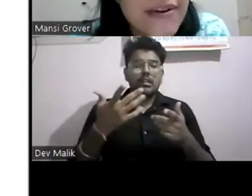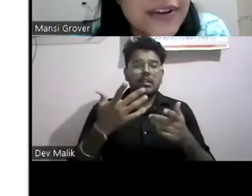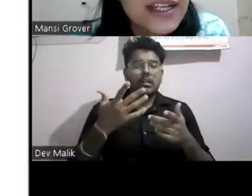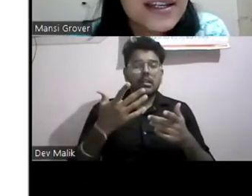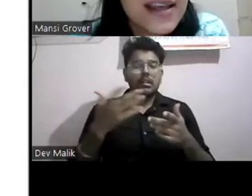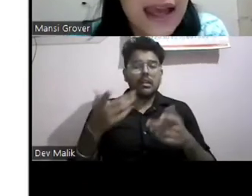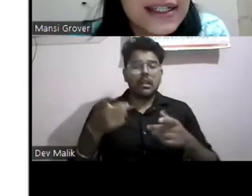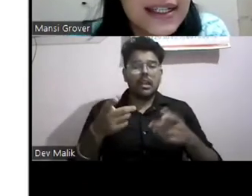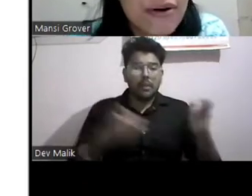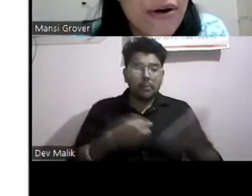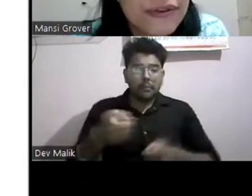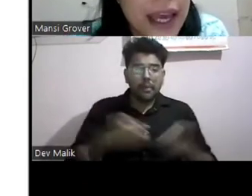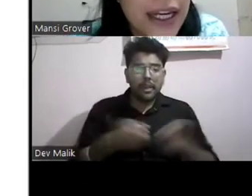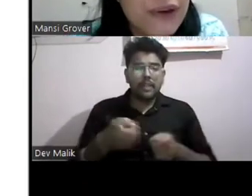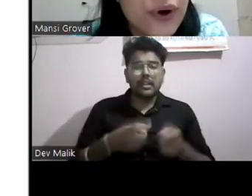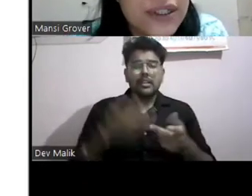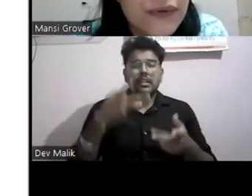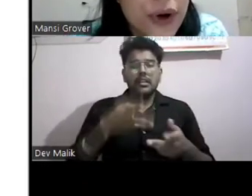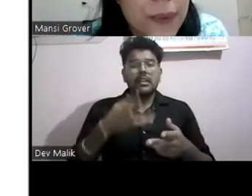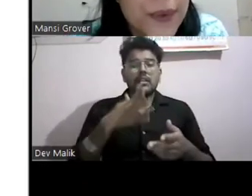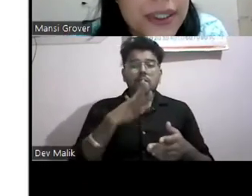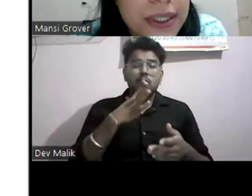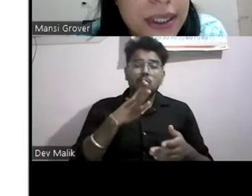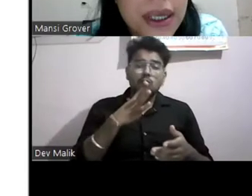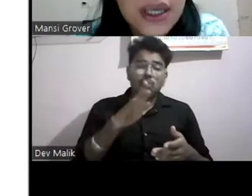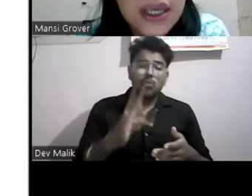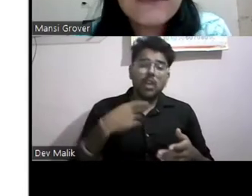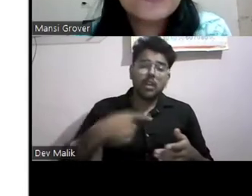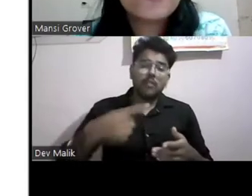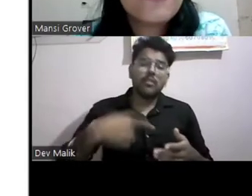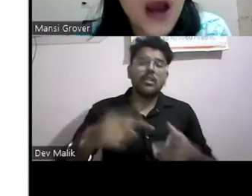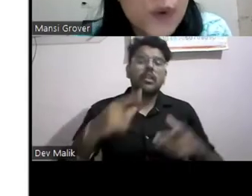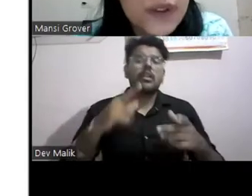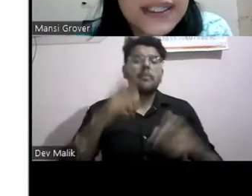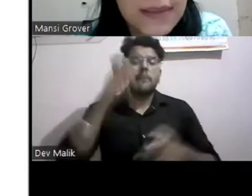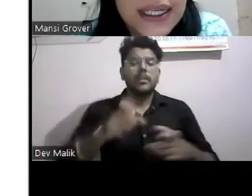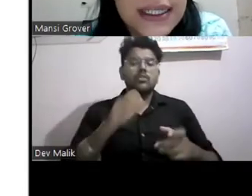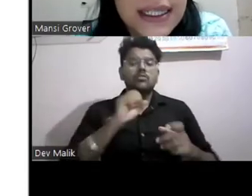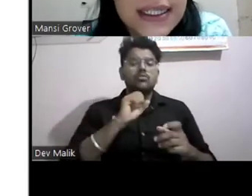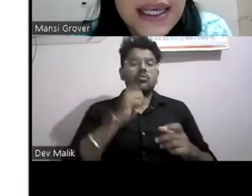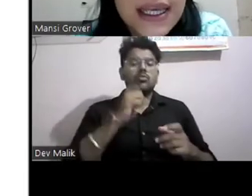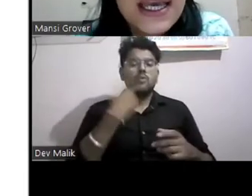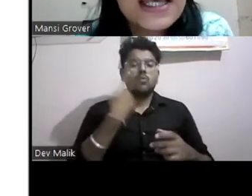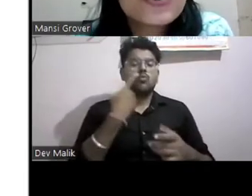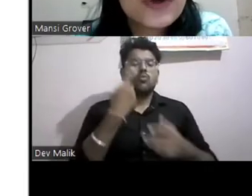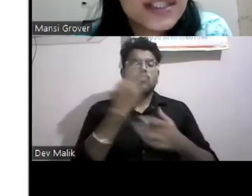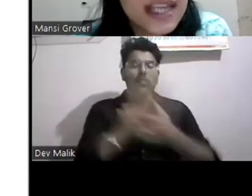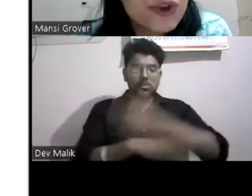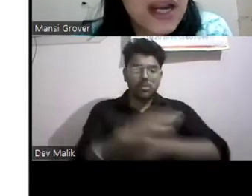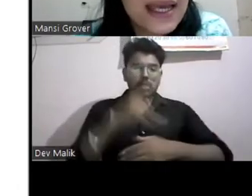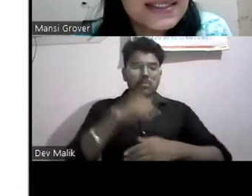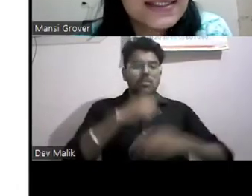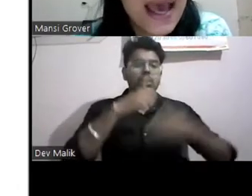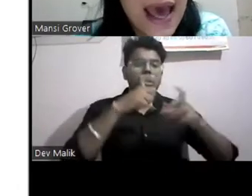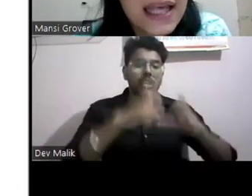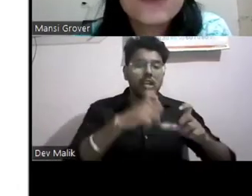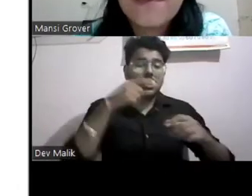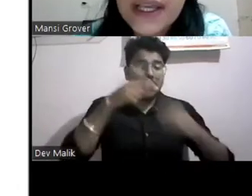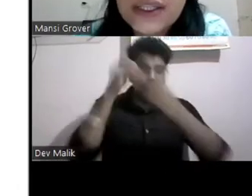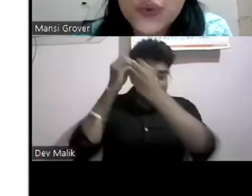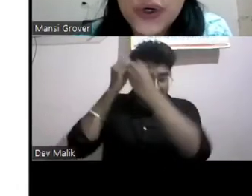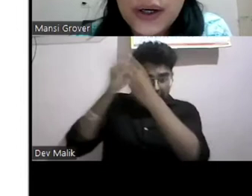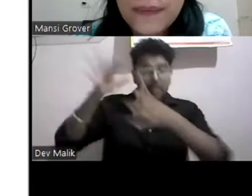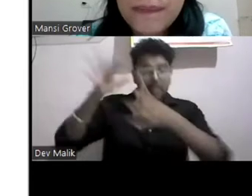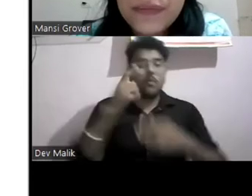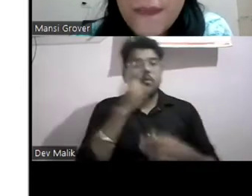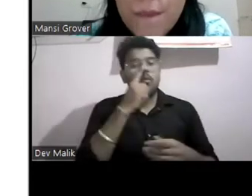the everyday reality of caring for a person with profound disabilities, is conceptualized as